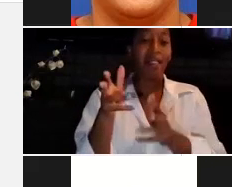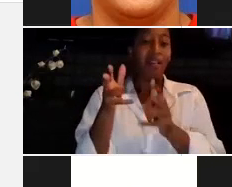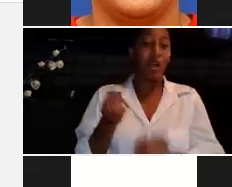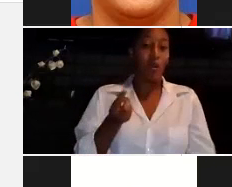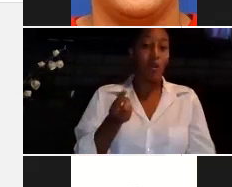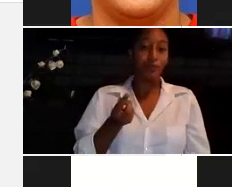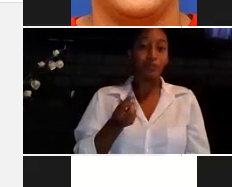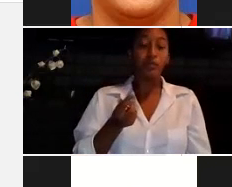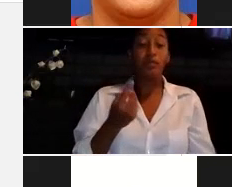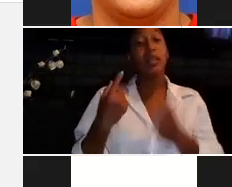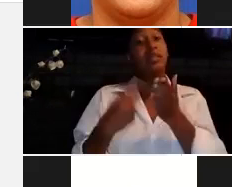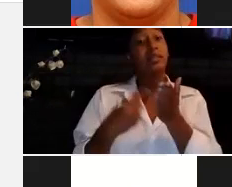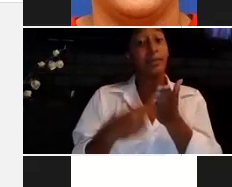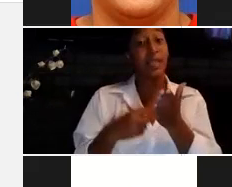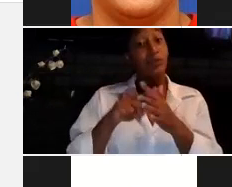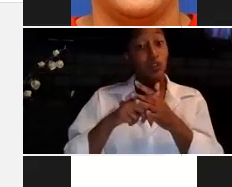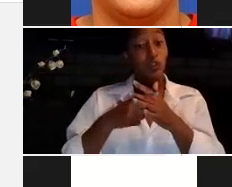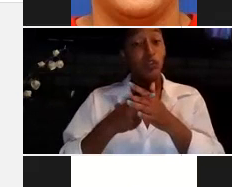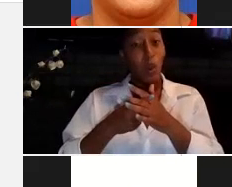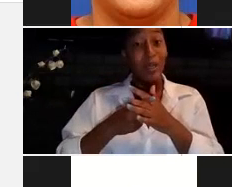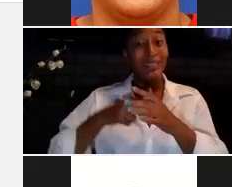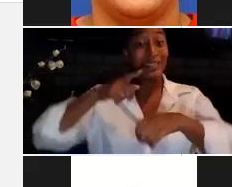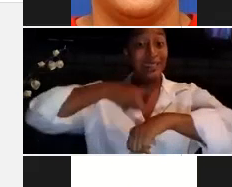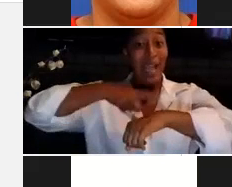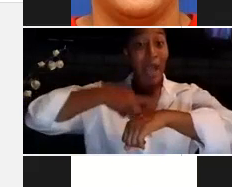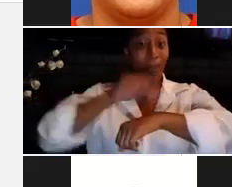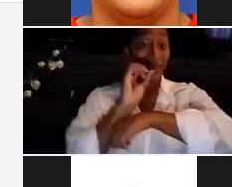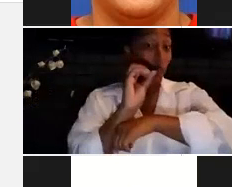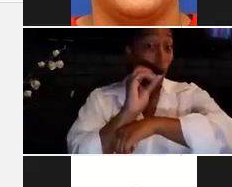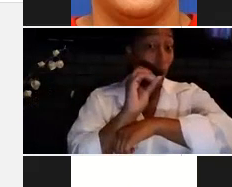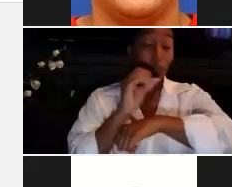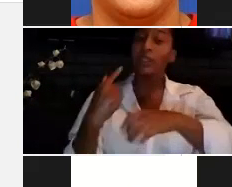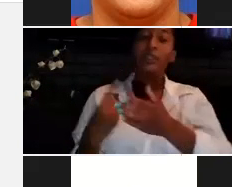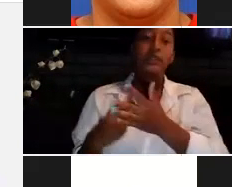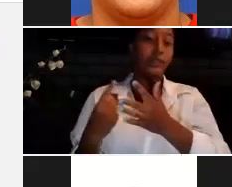it's convenient if we do. Okay.